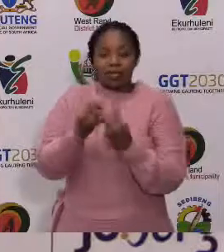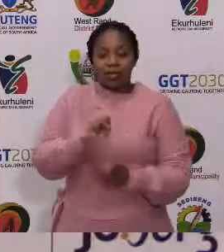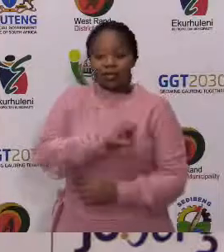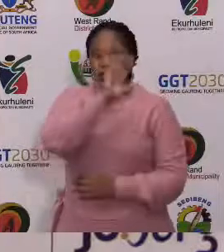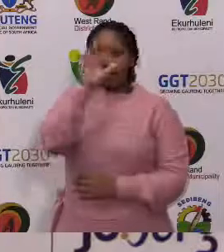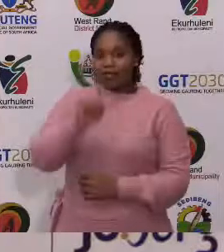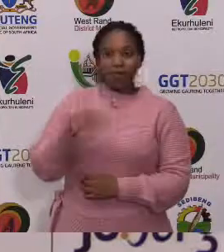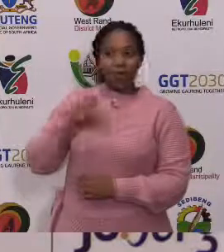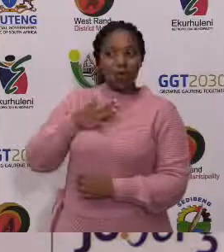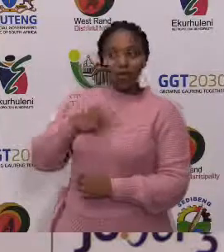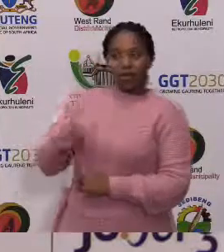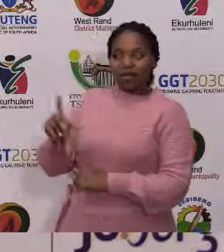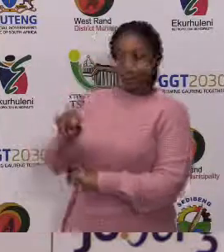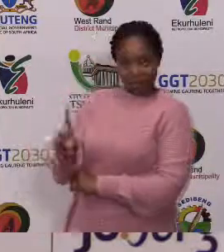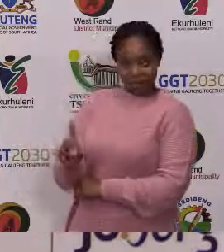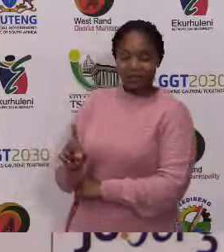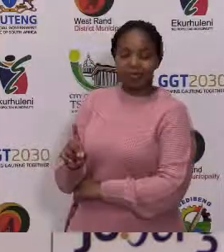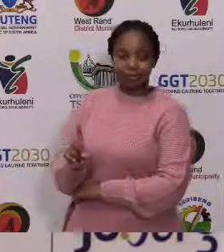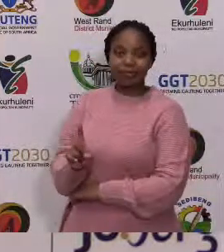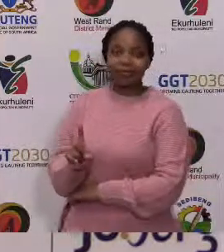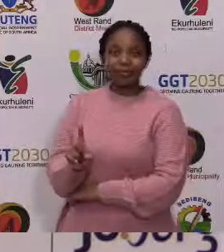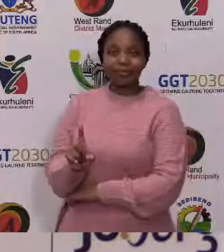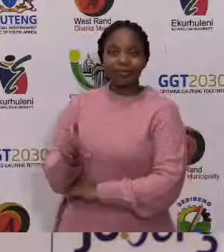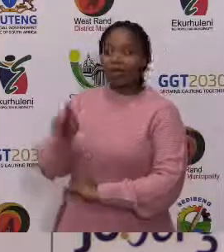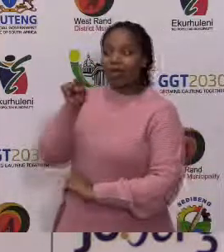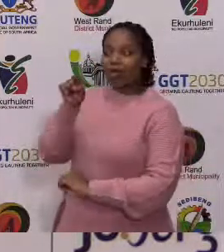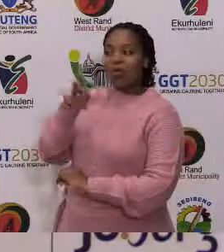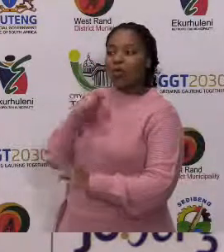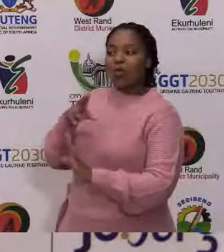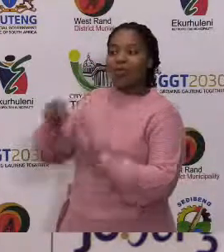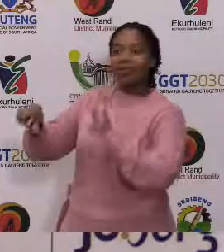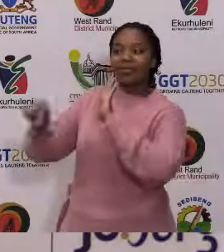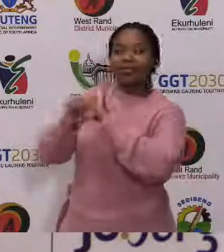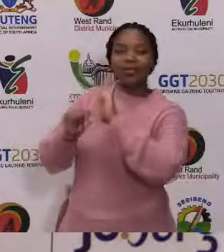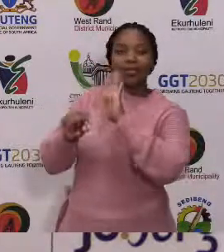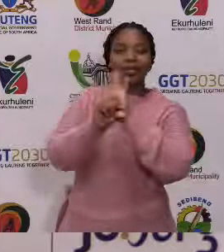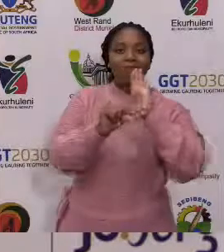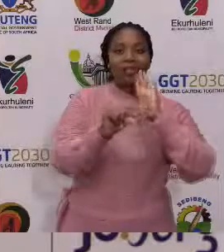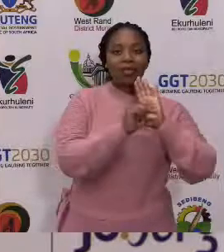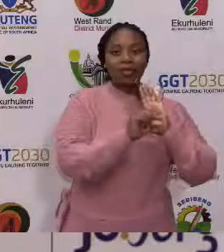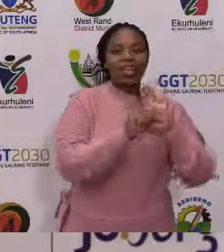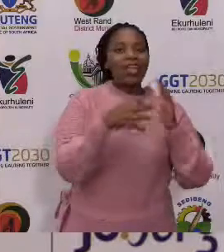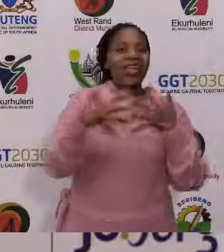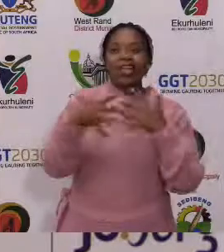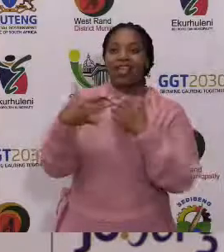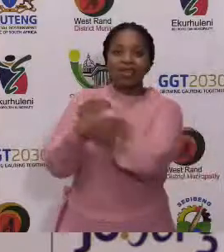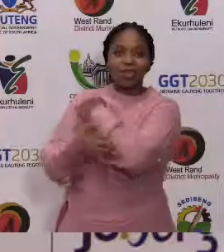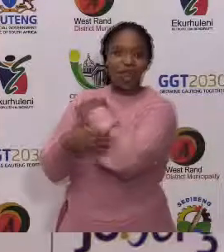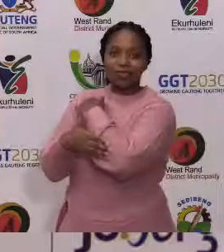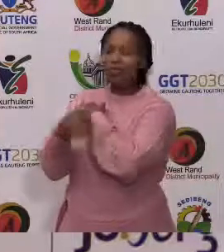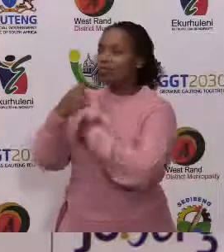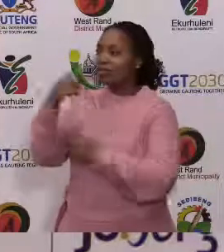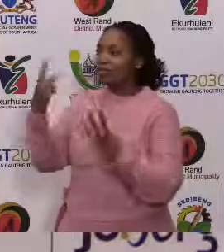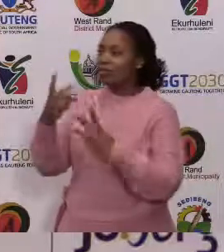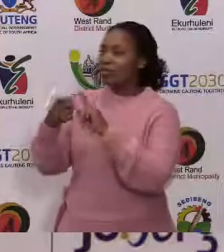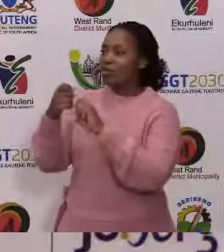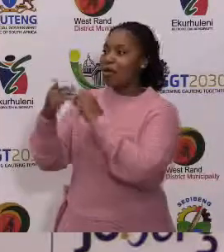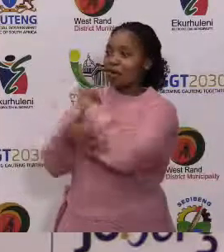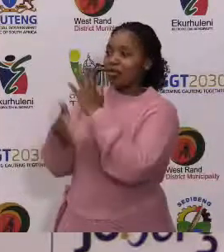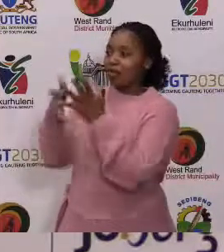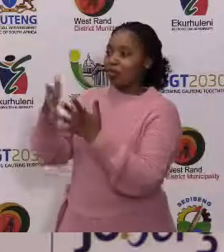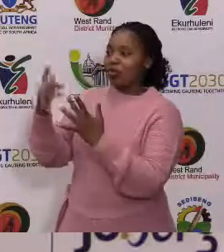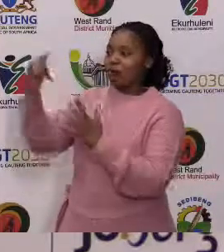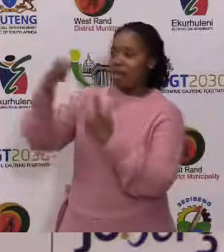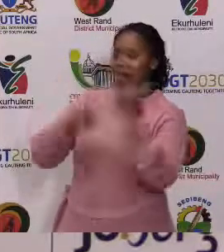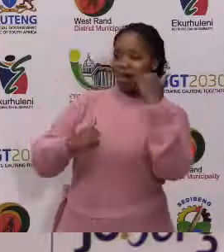Africa, we don't want the stigmatization of any country. Because there was a period